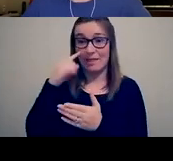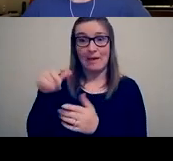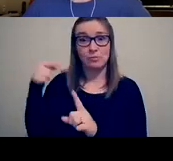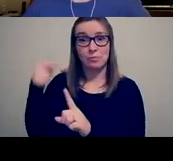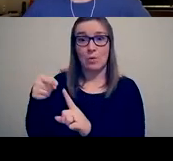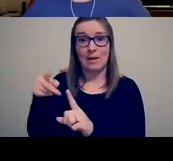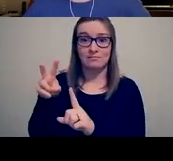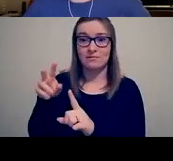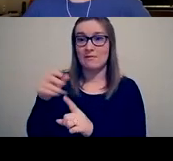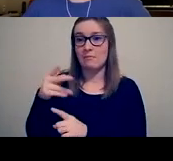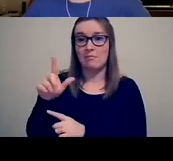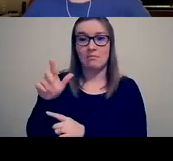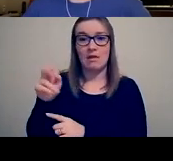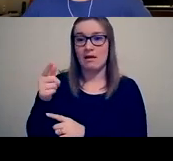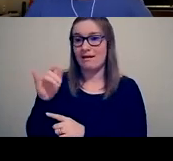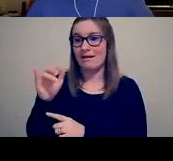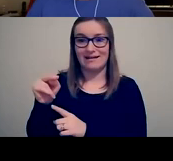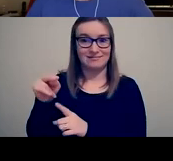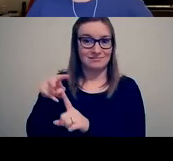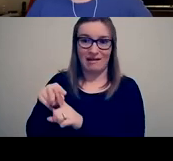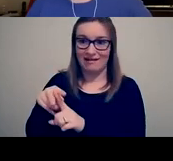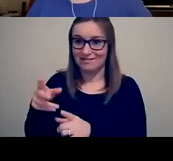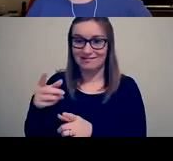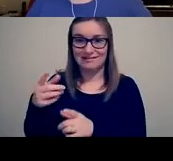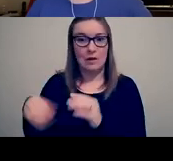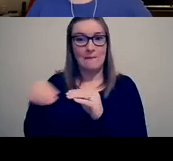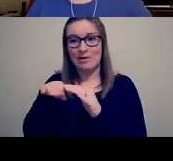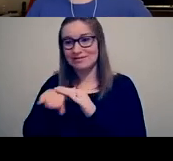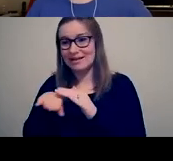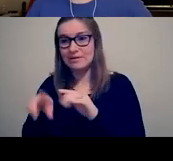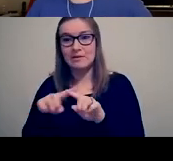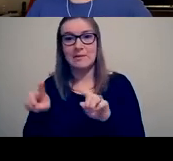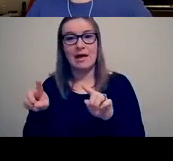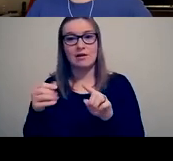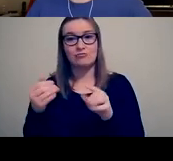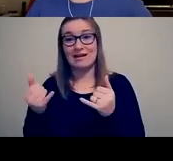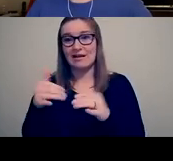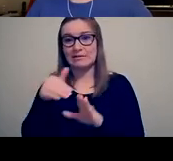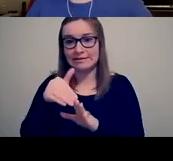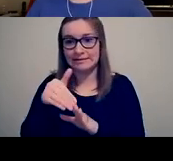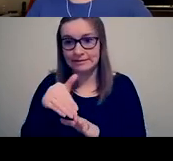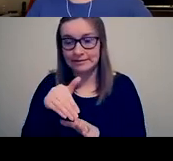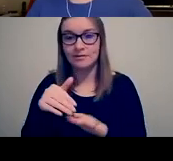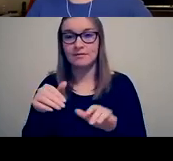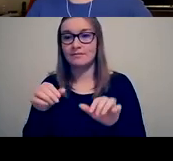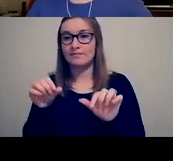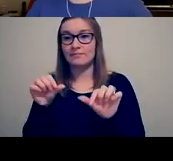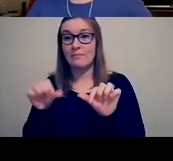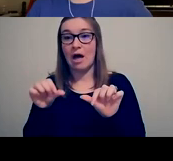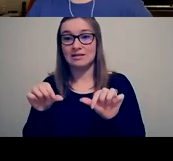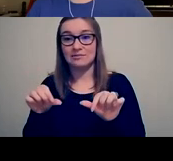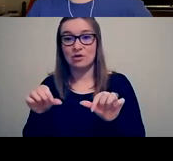That's why you did so much accessible, but we are on that precipice of potential violation